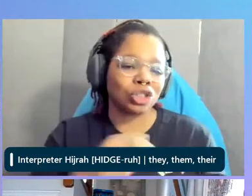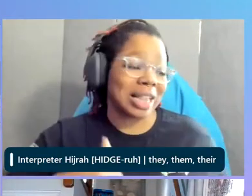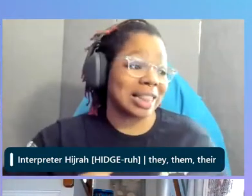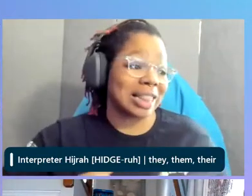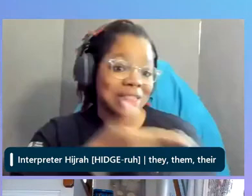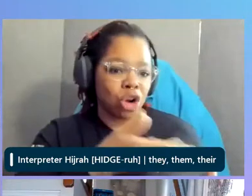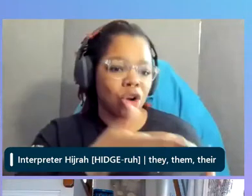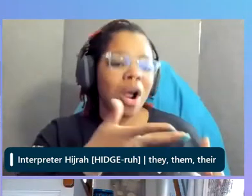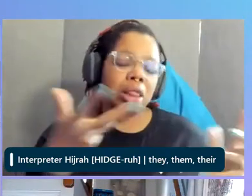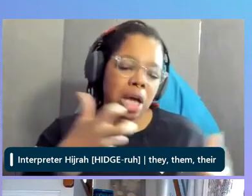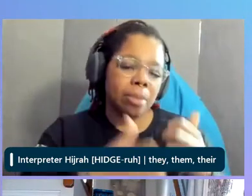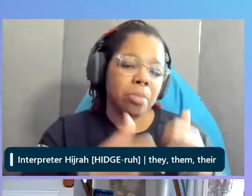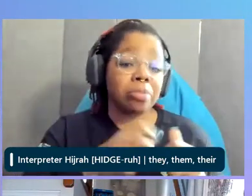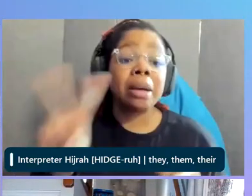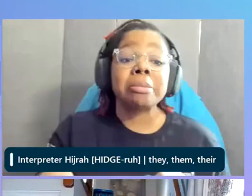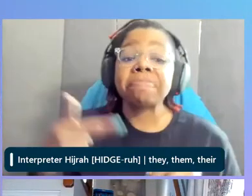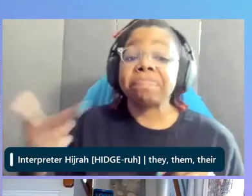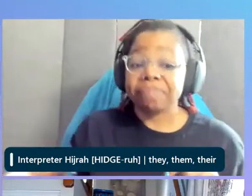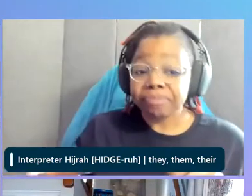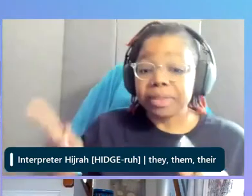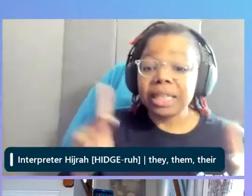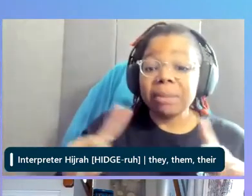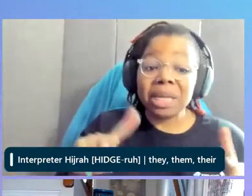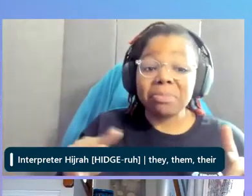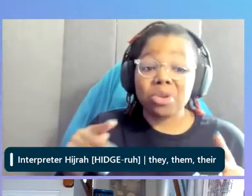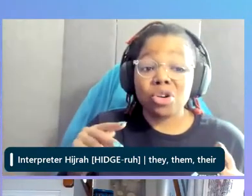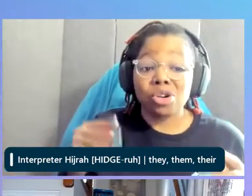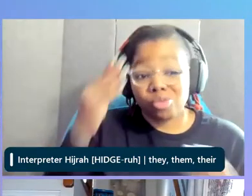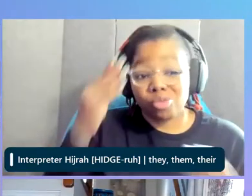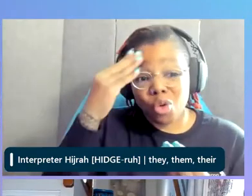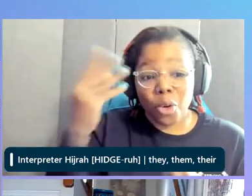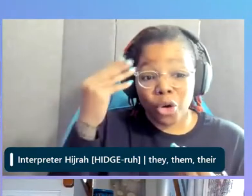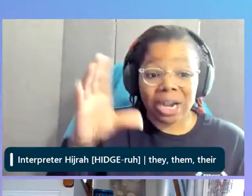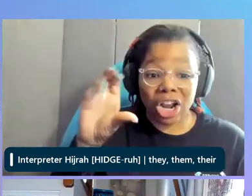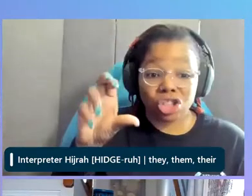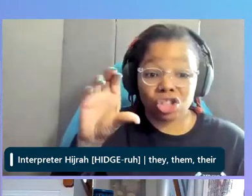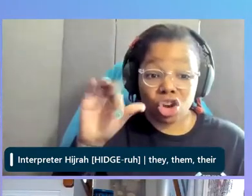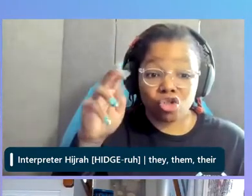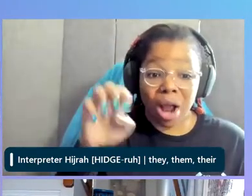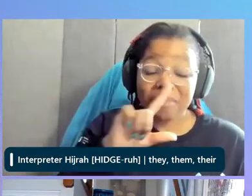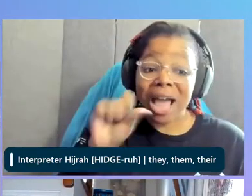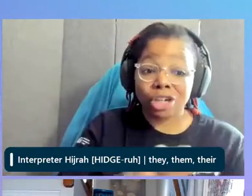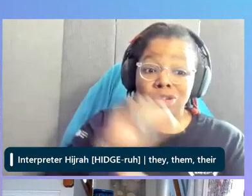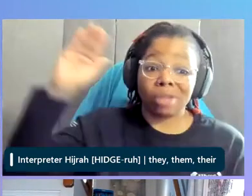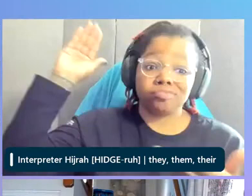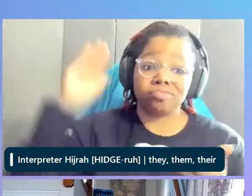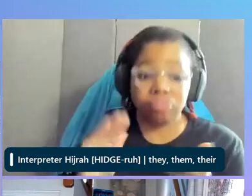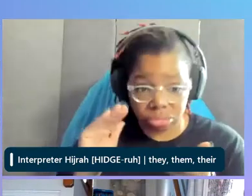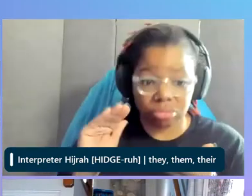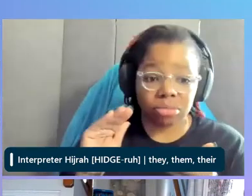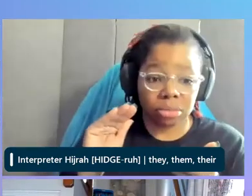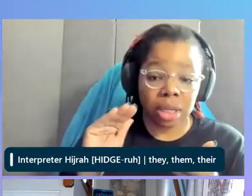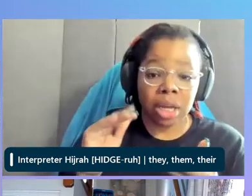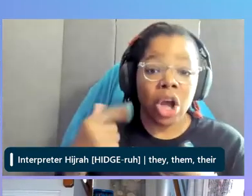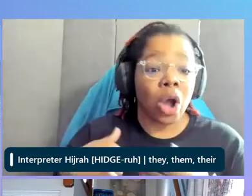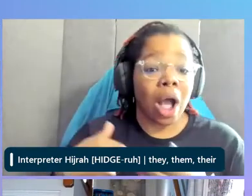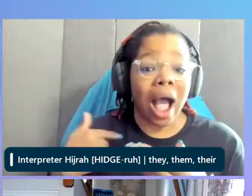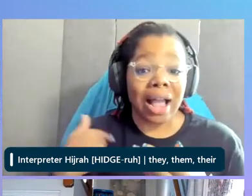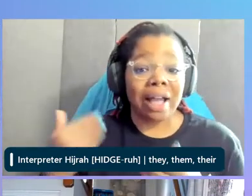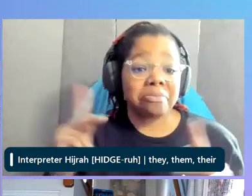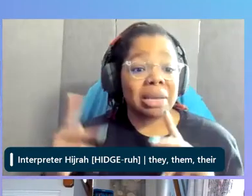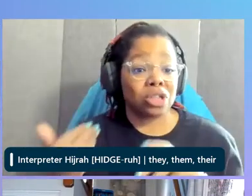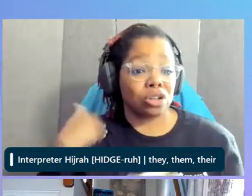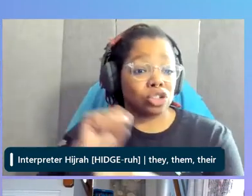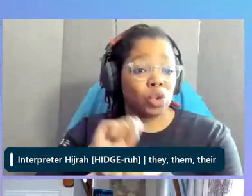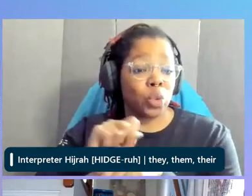problems with that. On the flip side, though, people were reporting that crime did actually go way down. And I have people who used to work in